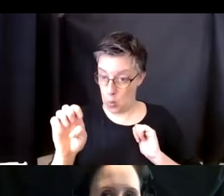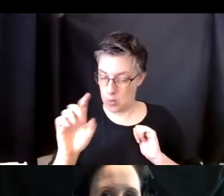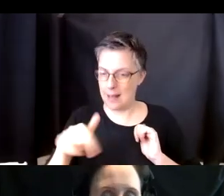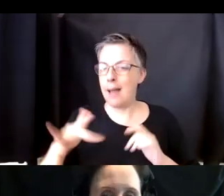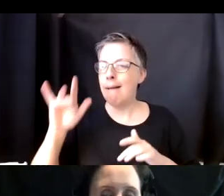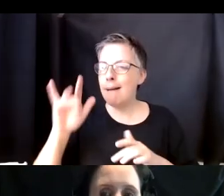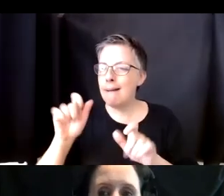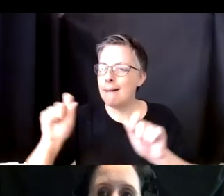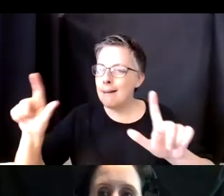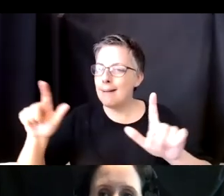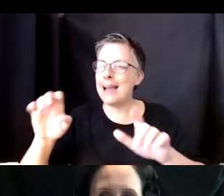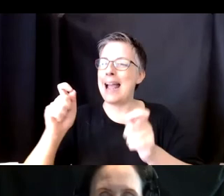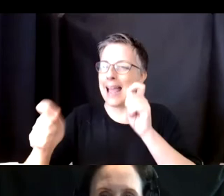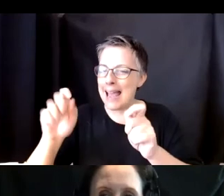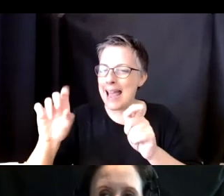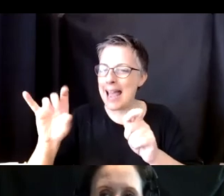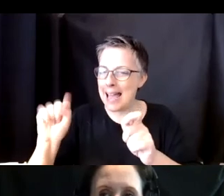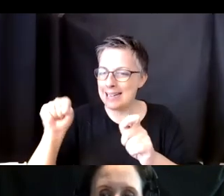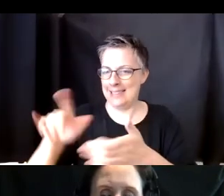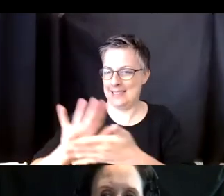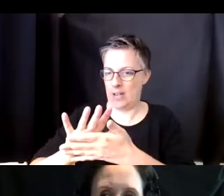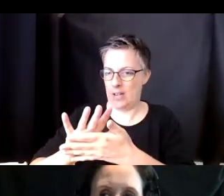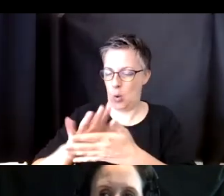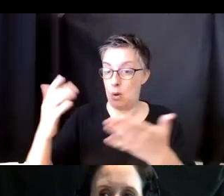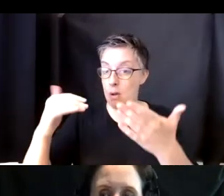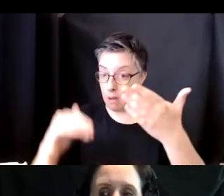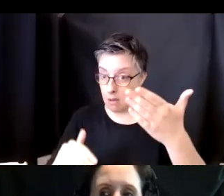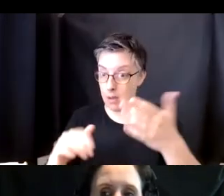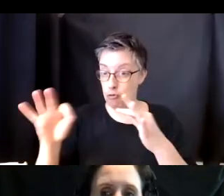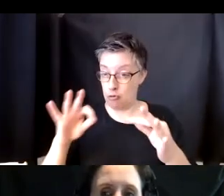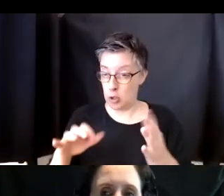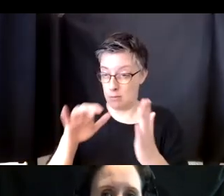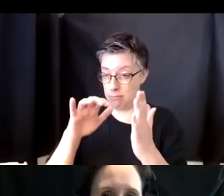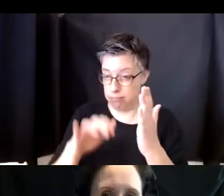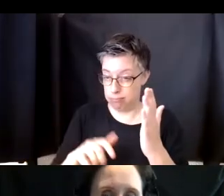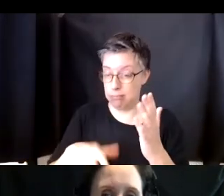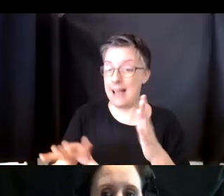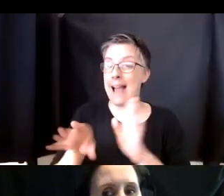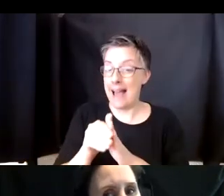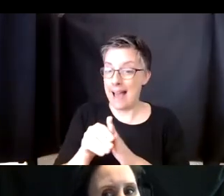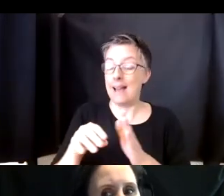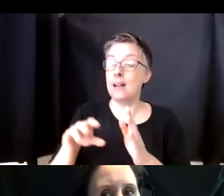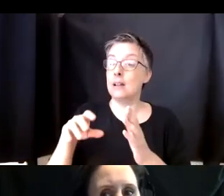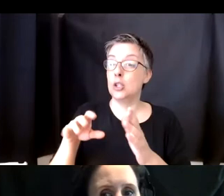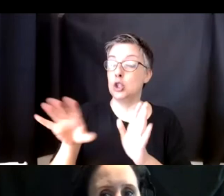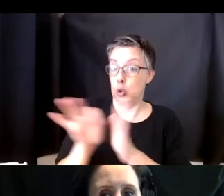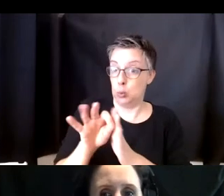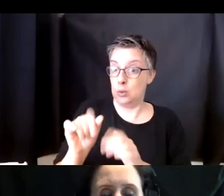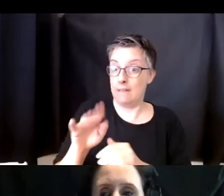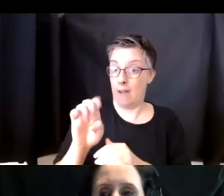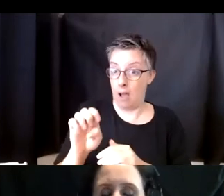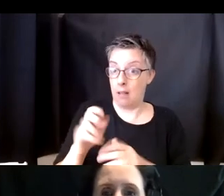video. Under captions below the description, add choose file. Upload your caption